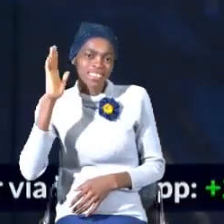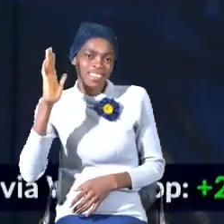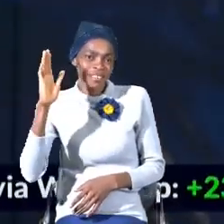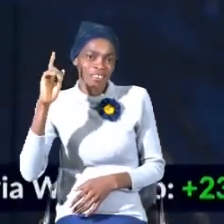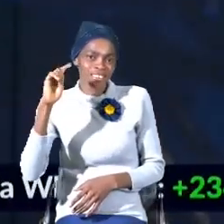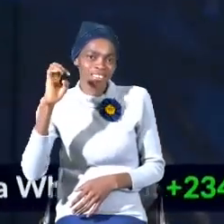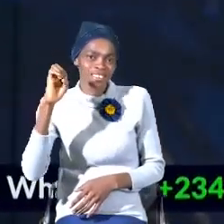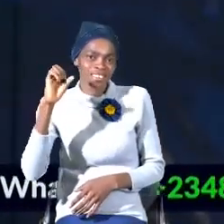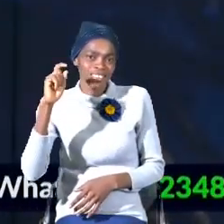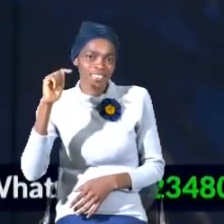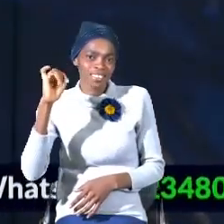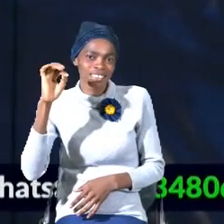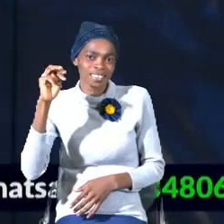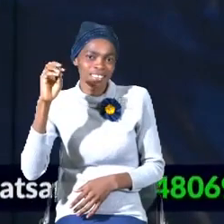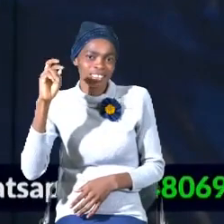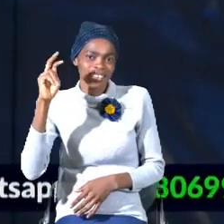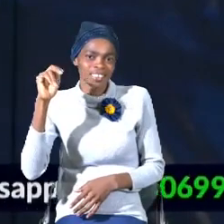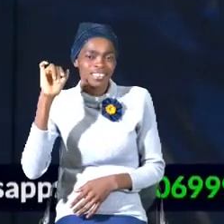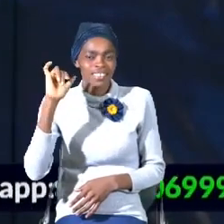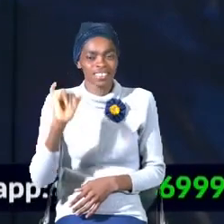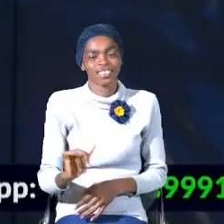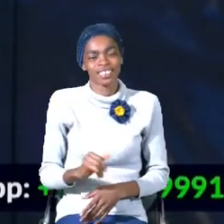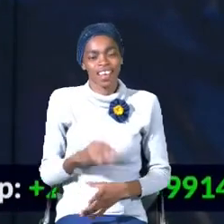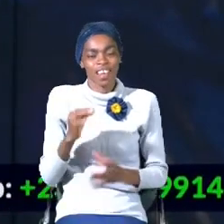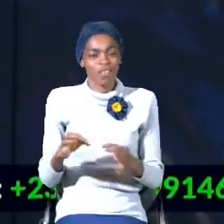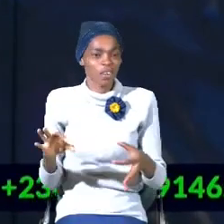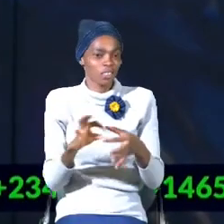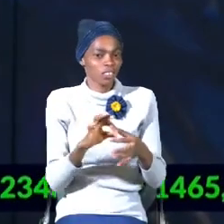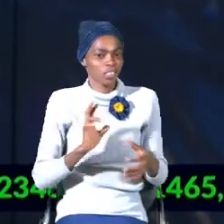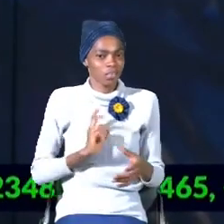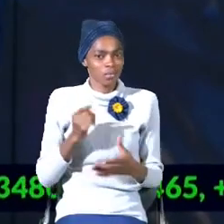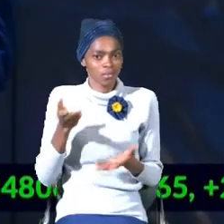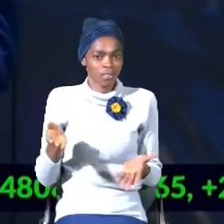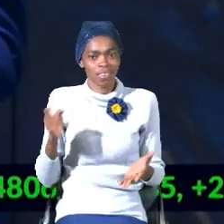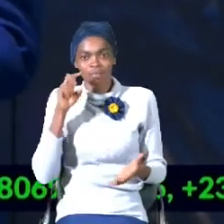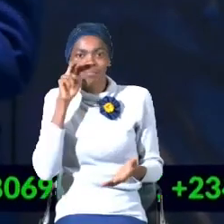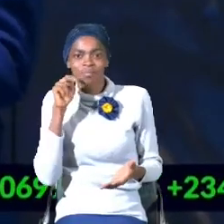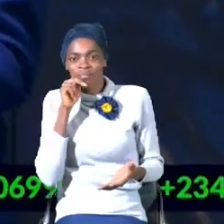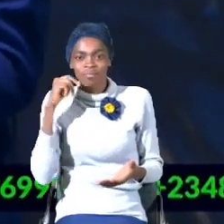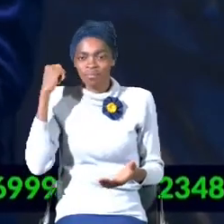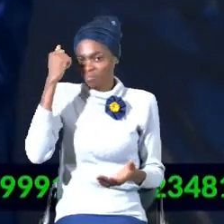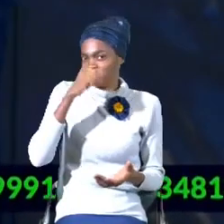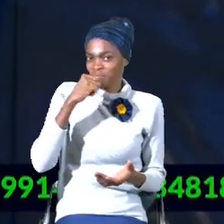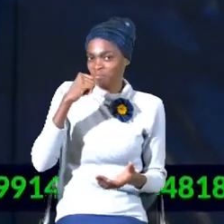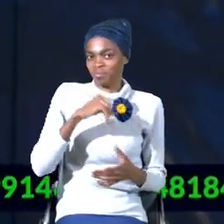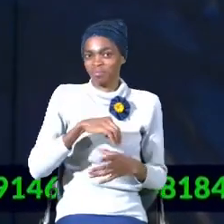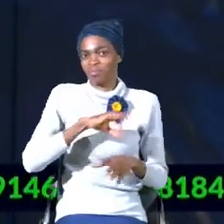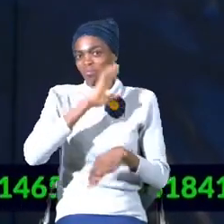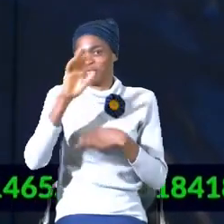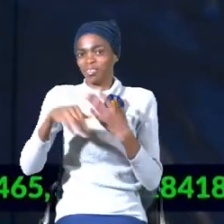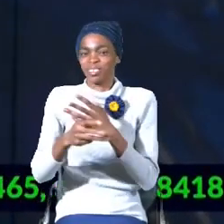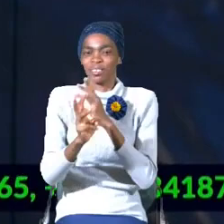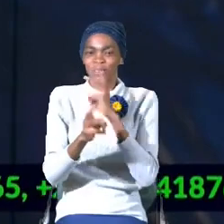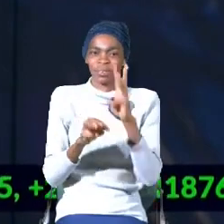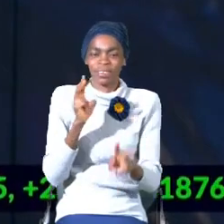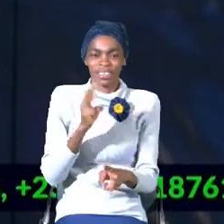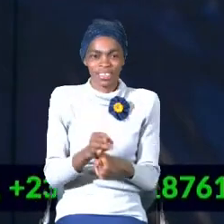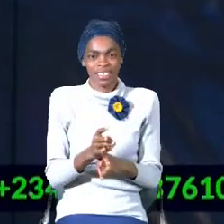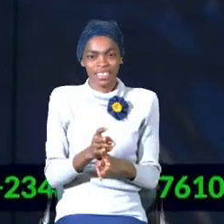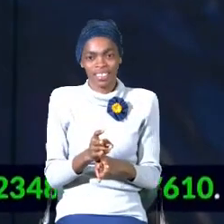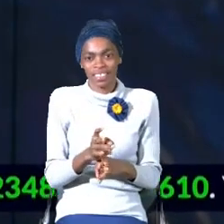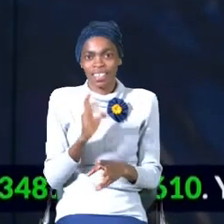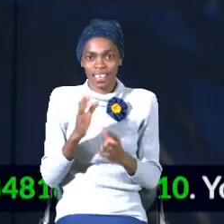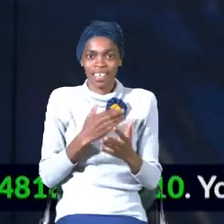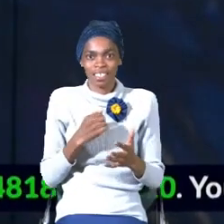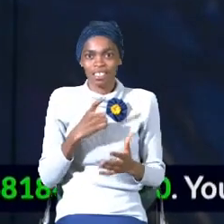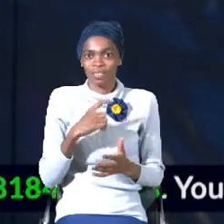in Africa or from the rest of the world, from America, from Russia, from China, if you are online listening to this voice